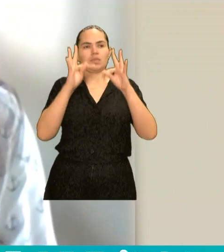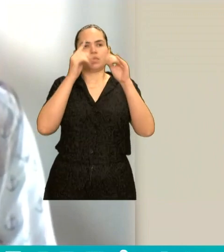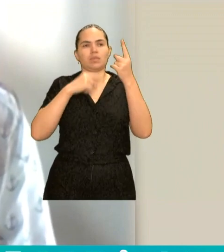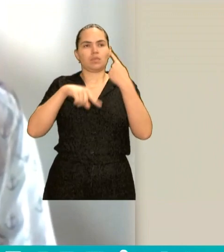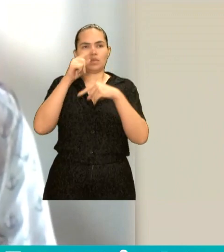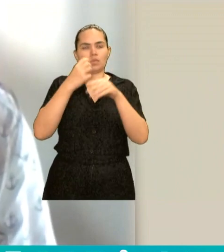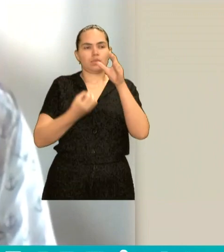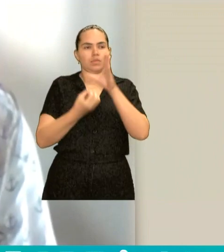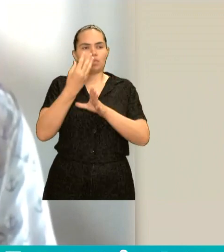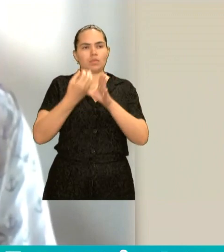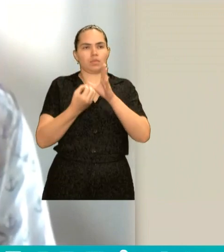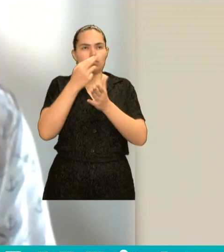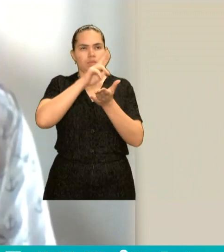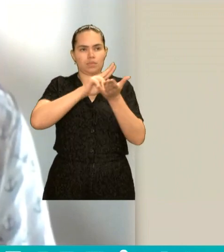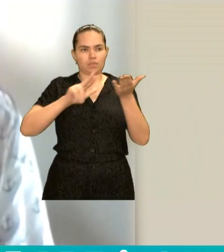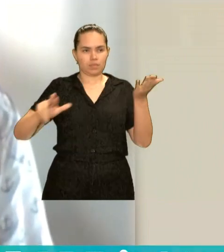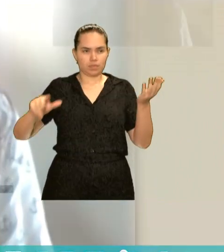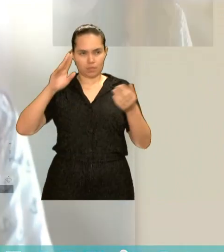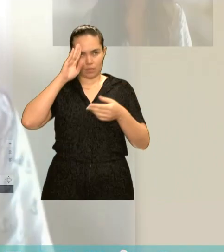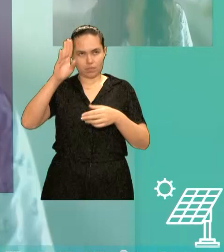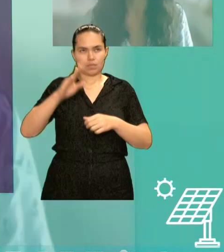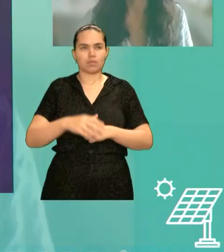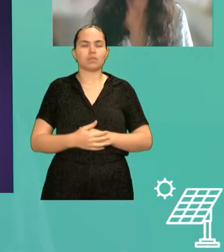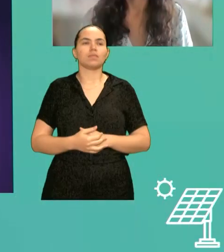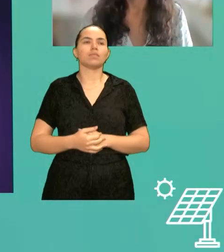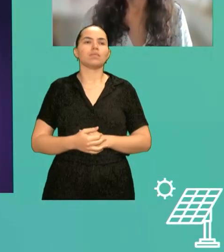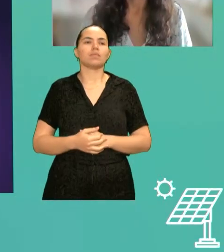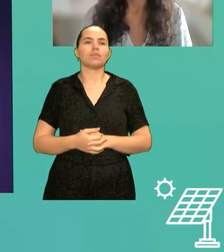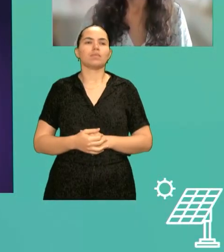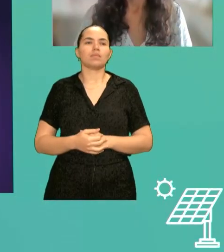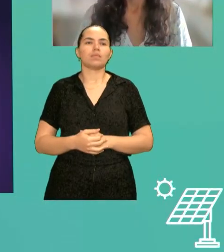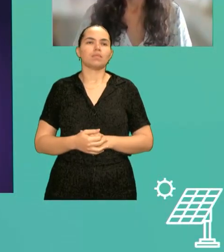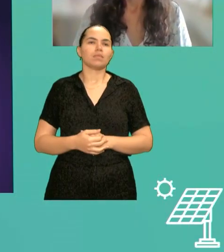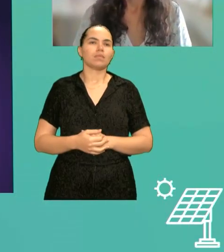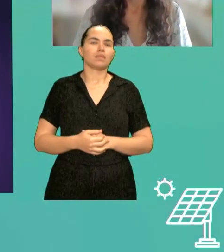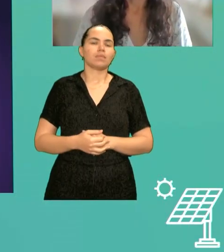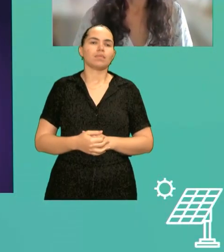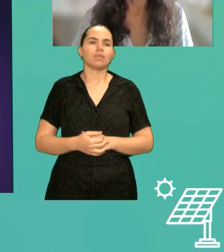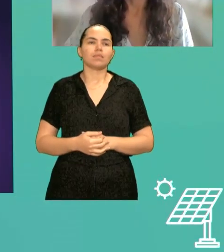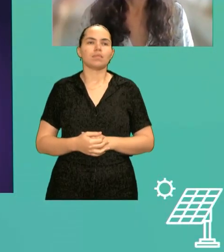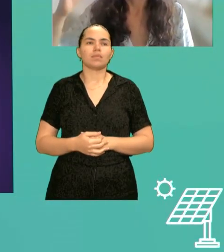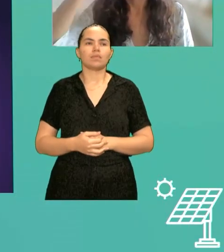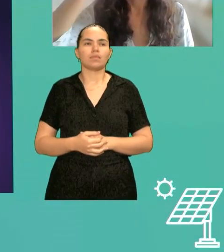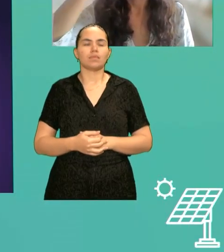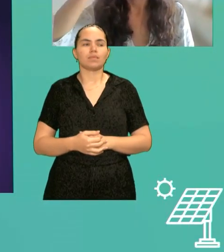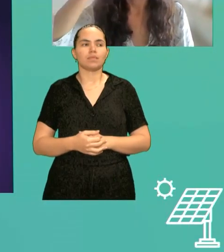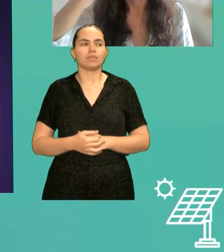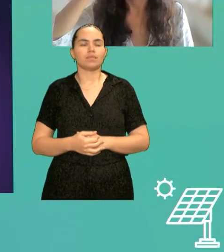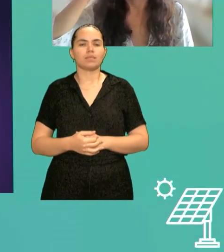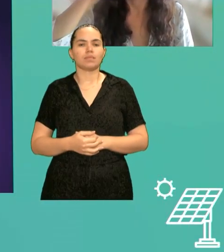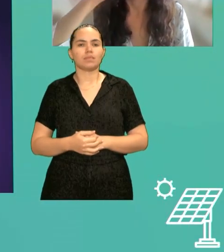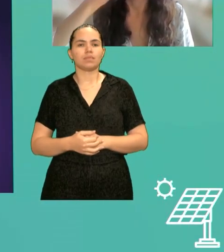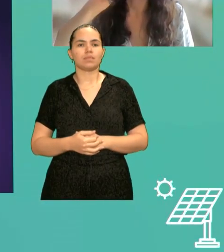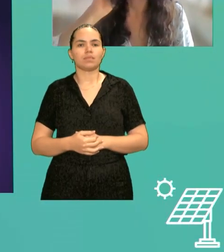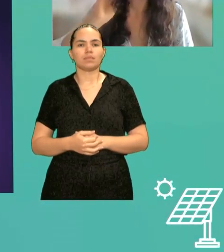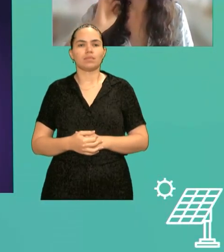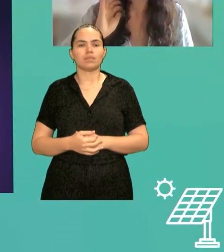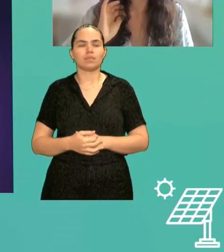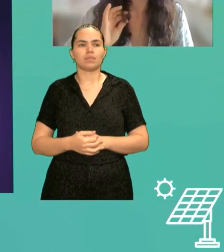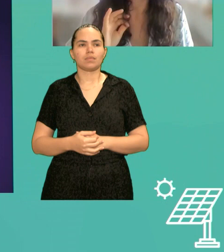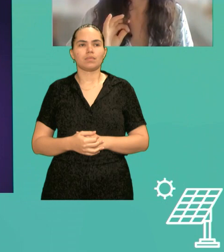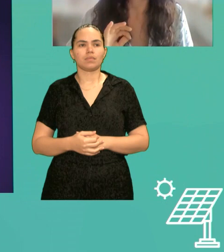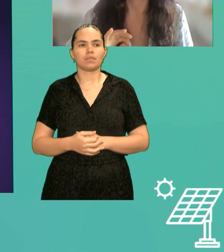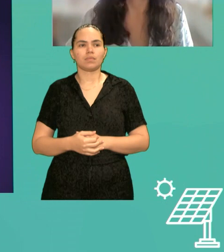technologies derivados. related. Bom, Well, a here gente vê que toda we see essa